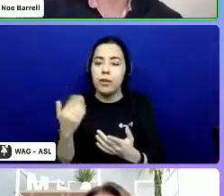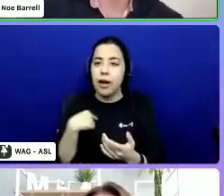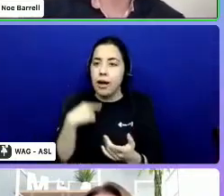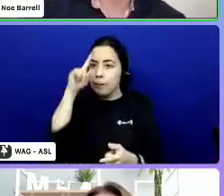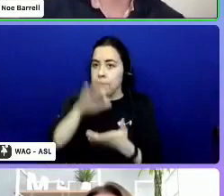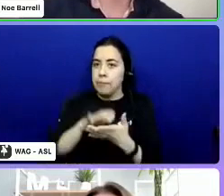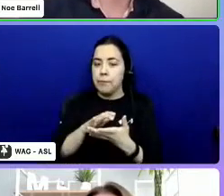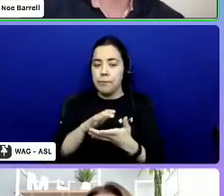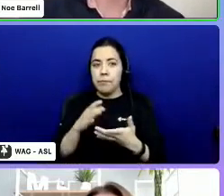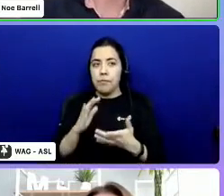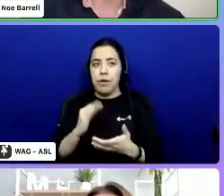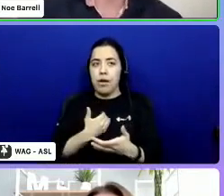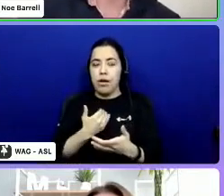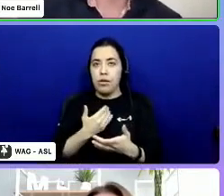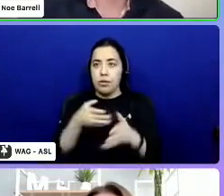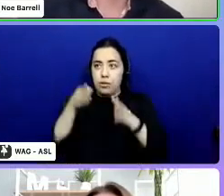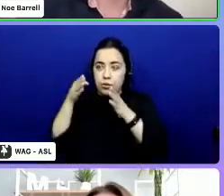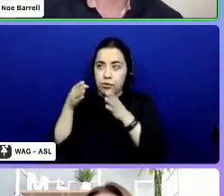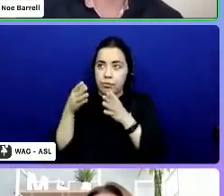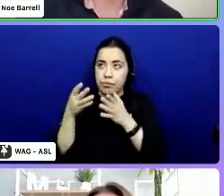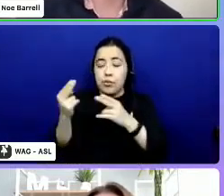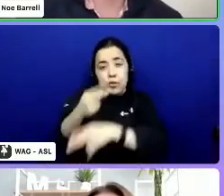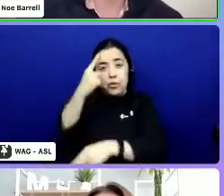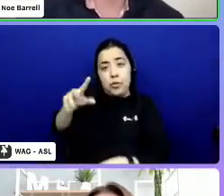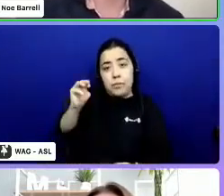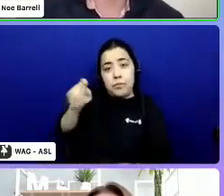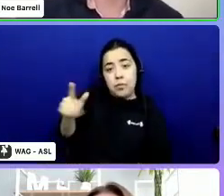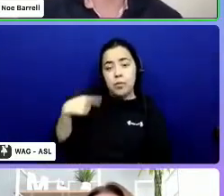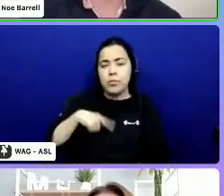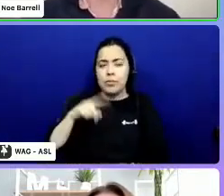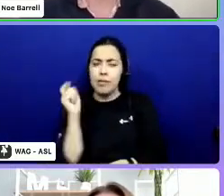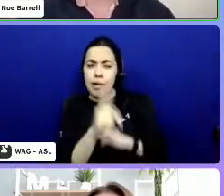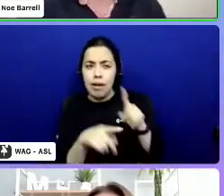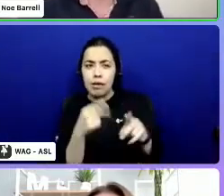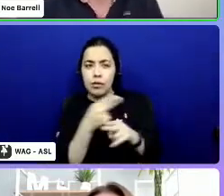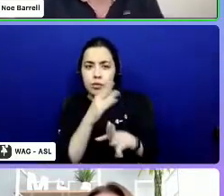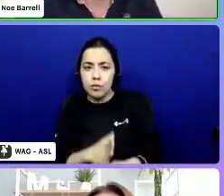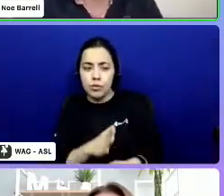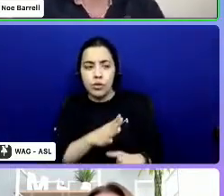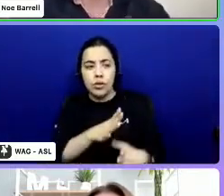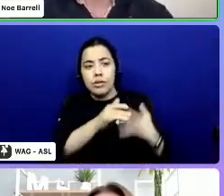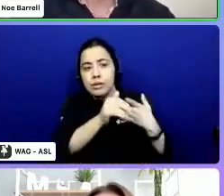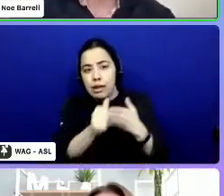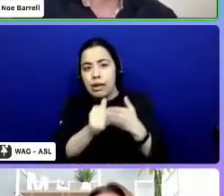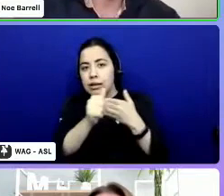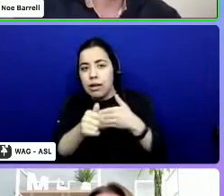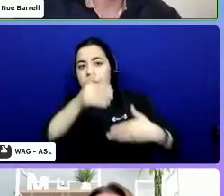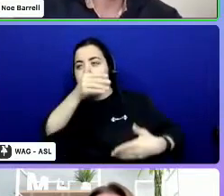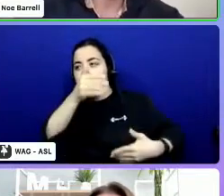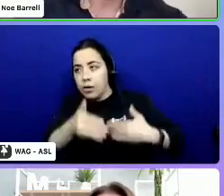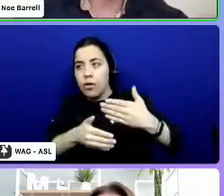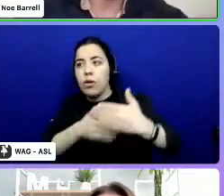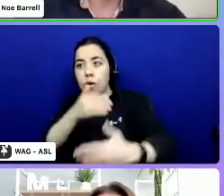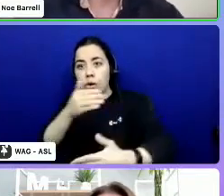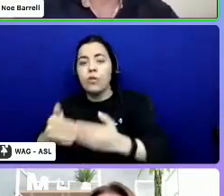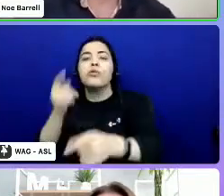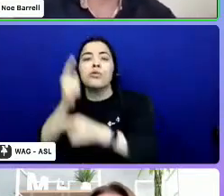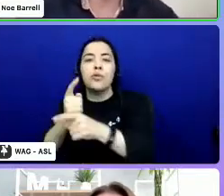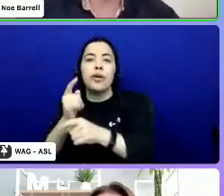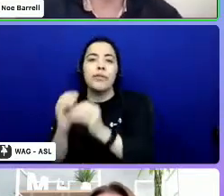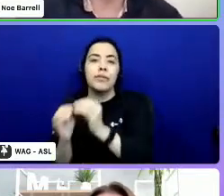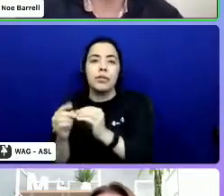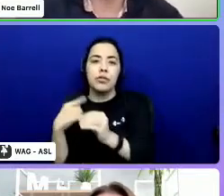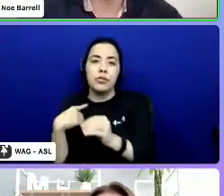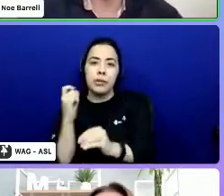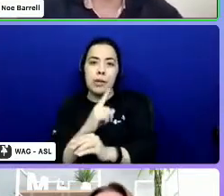that the way that we're using it to kind of ask the user and guide them to the correct fix is probably the